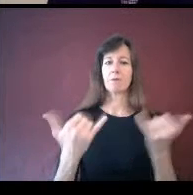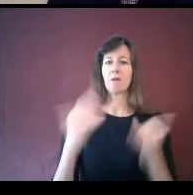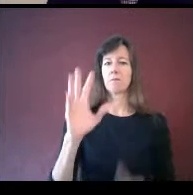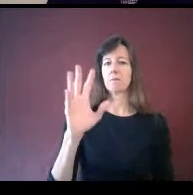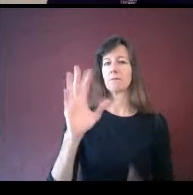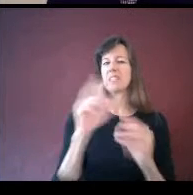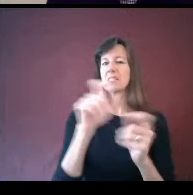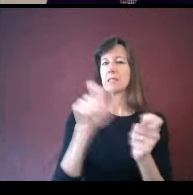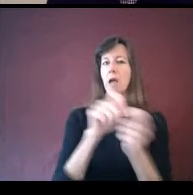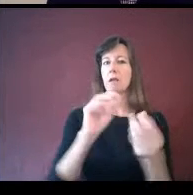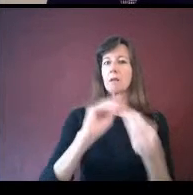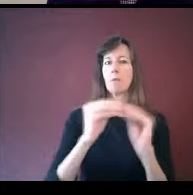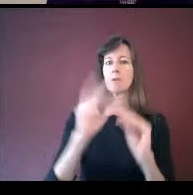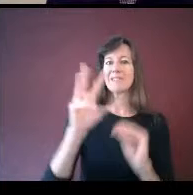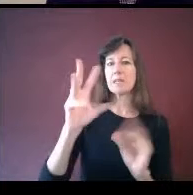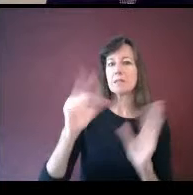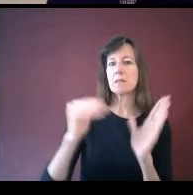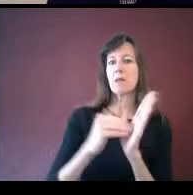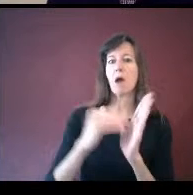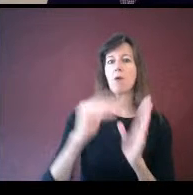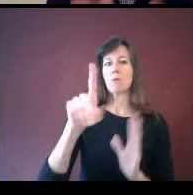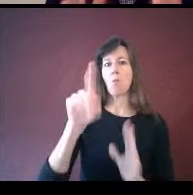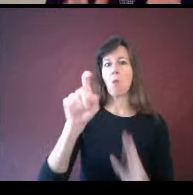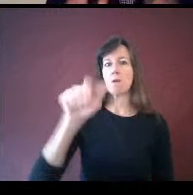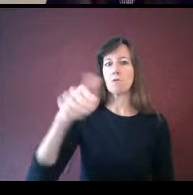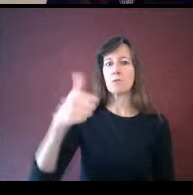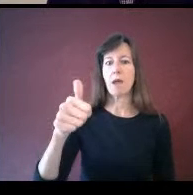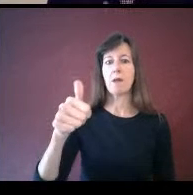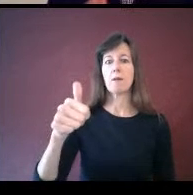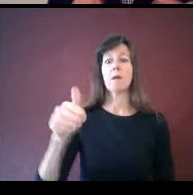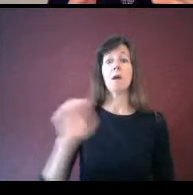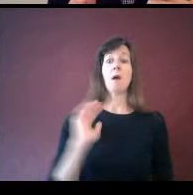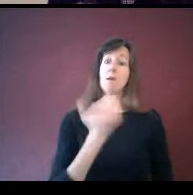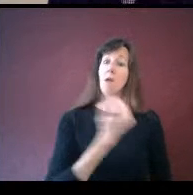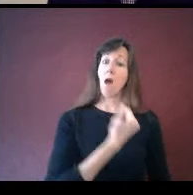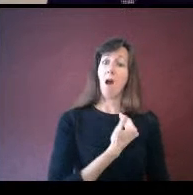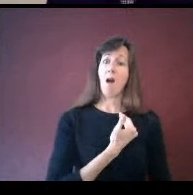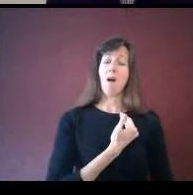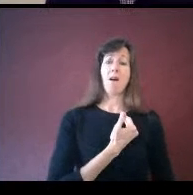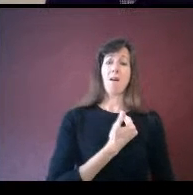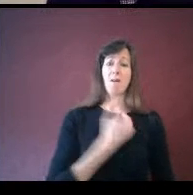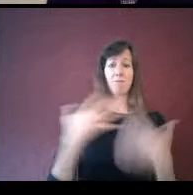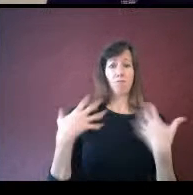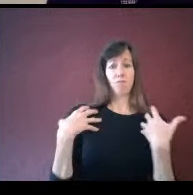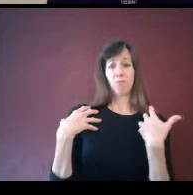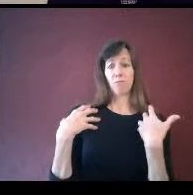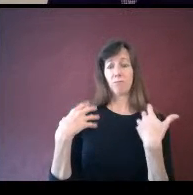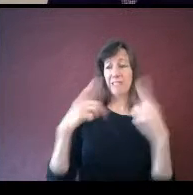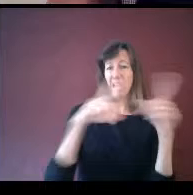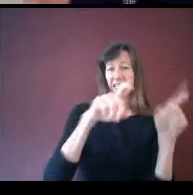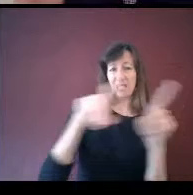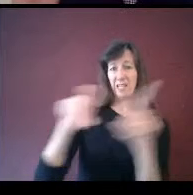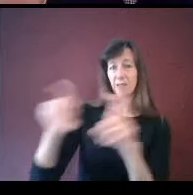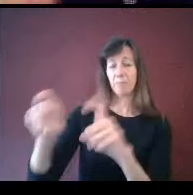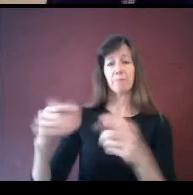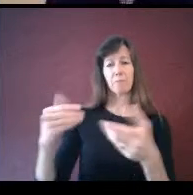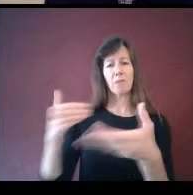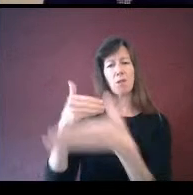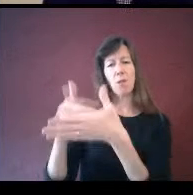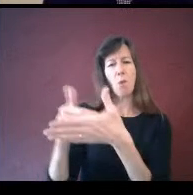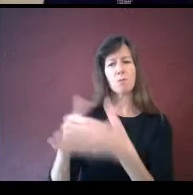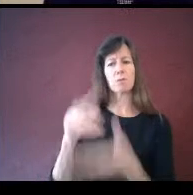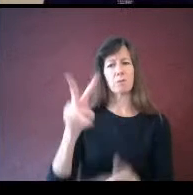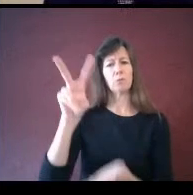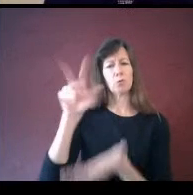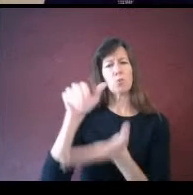can see, are quickly approaching 200,000. We are continuing to push on the testing front and to get our testing numbers